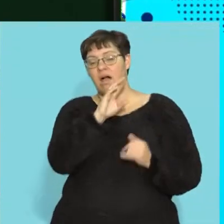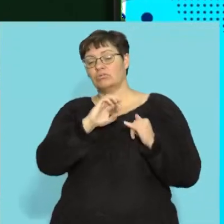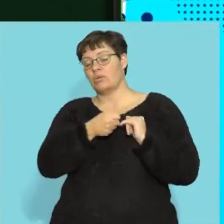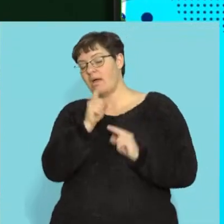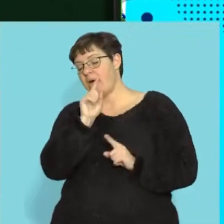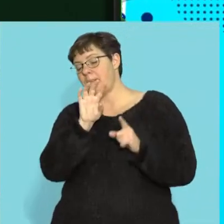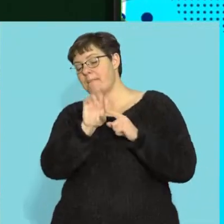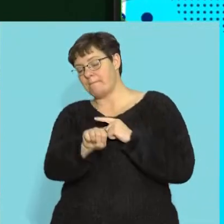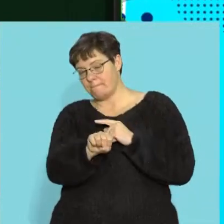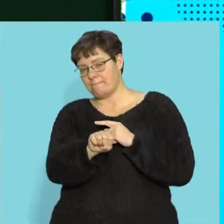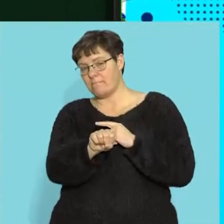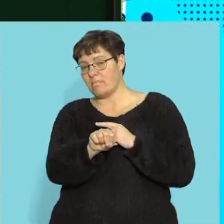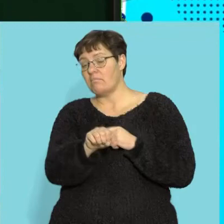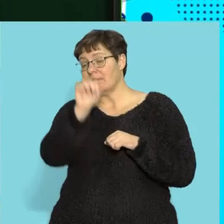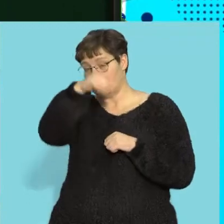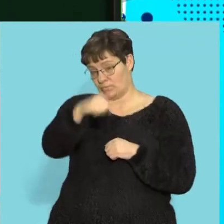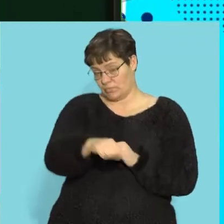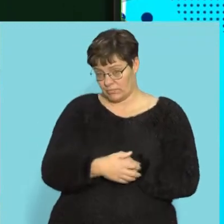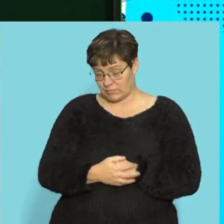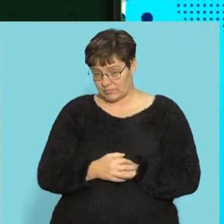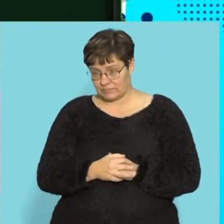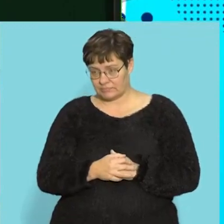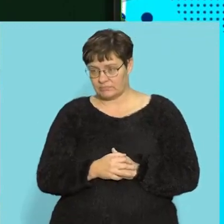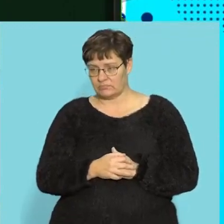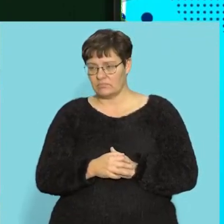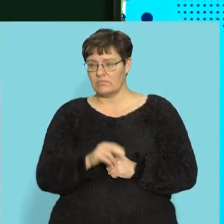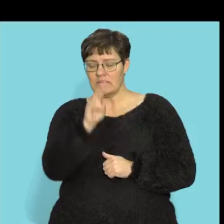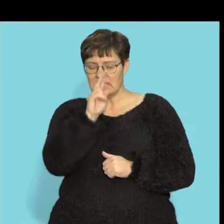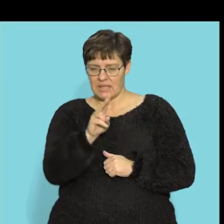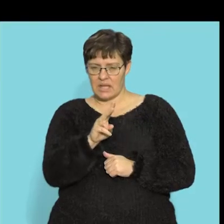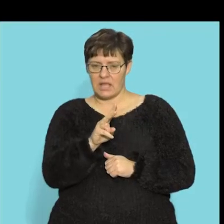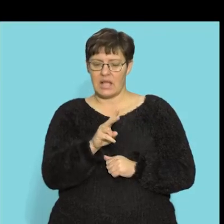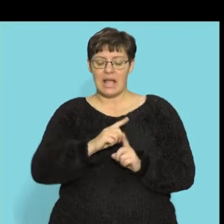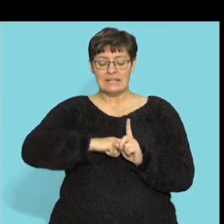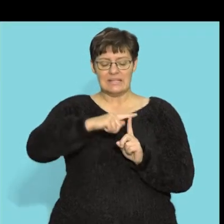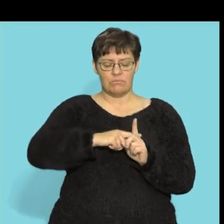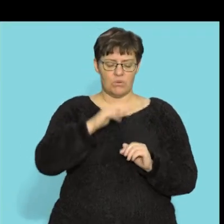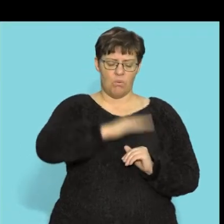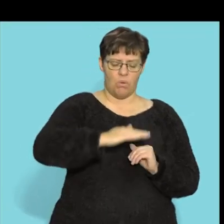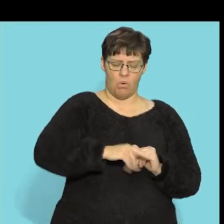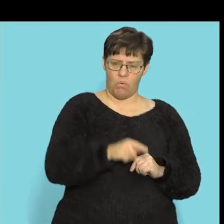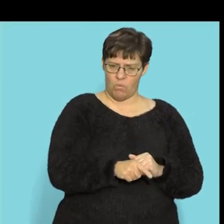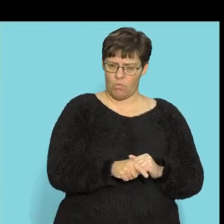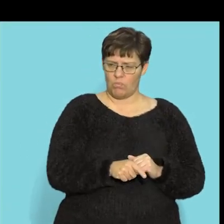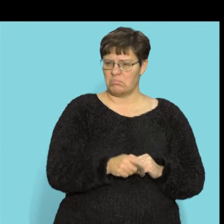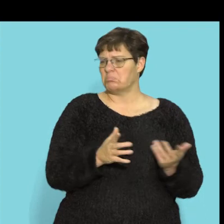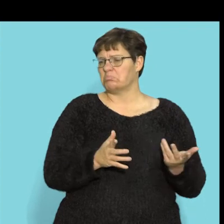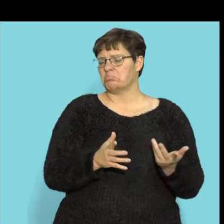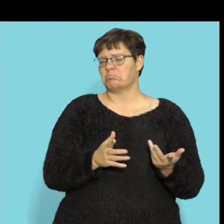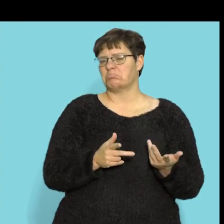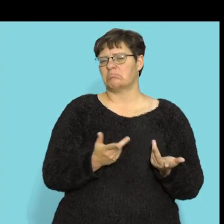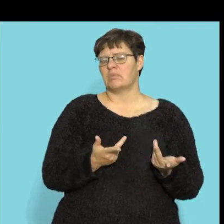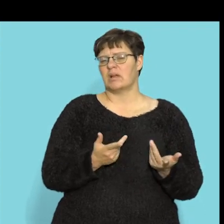to try and arrive at that conclusion. Right. You do realize that at a lower temperature, a room temperature is